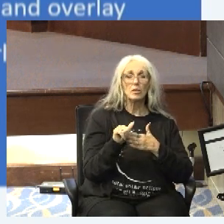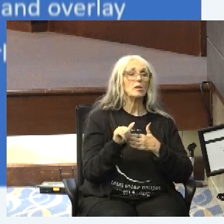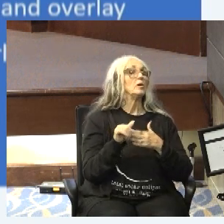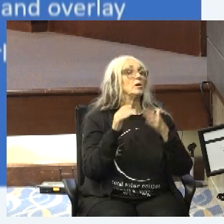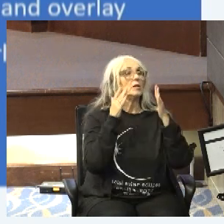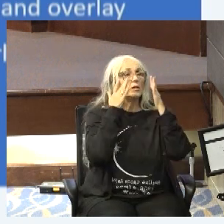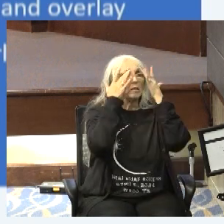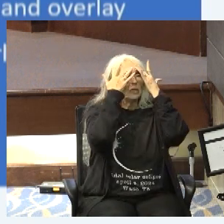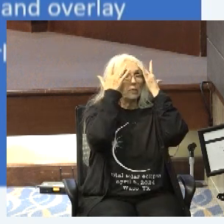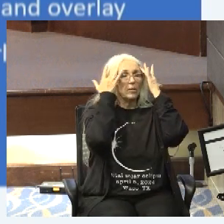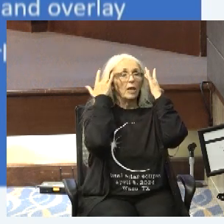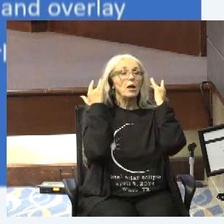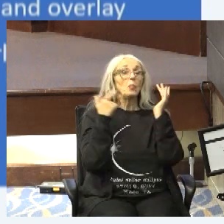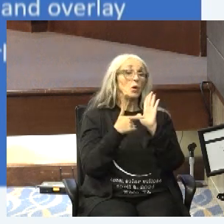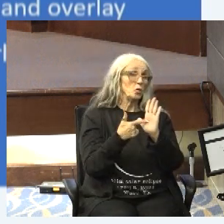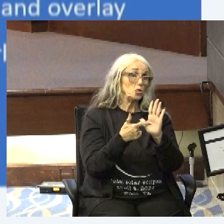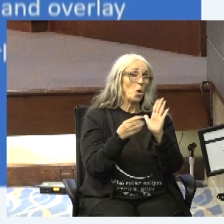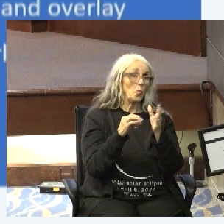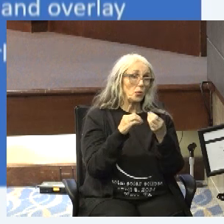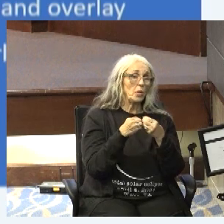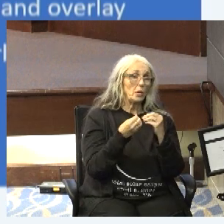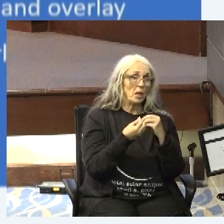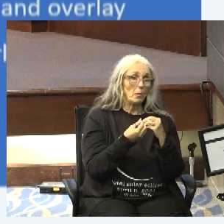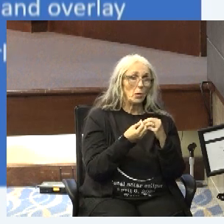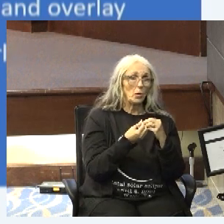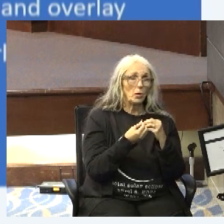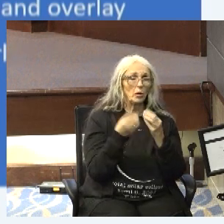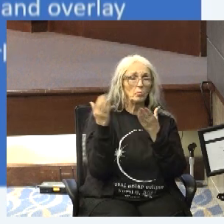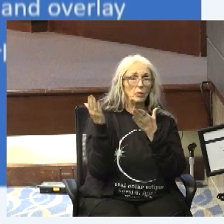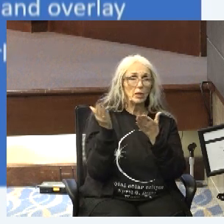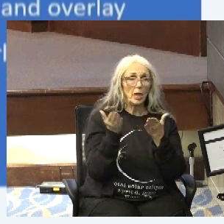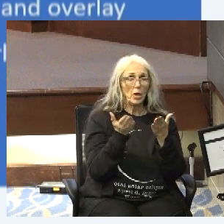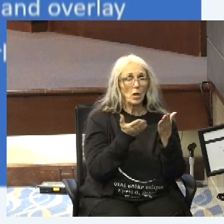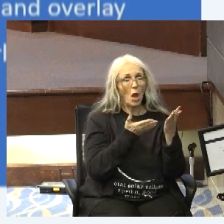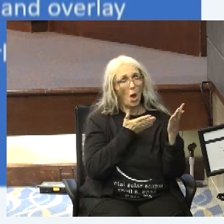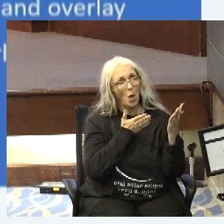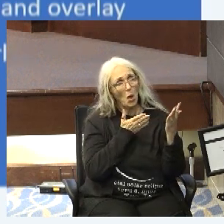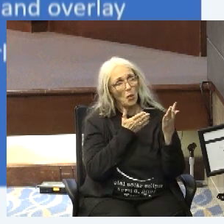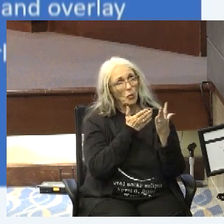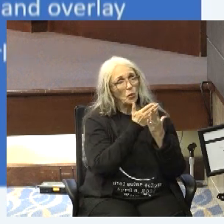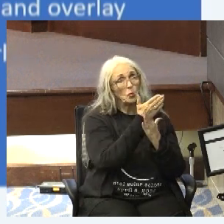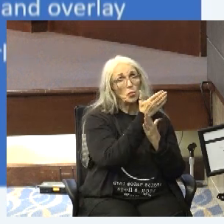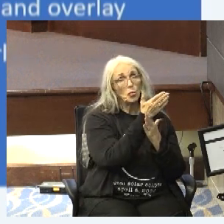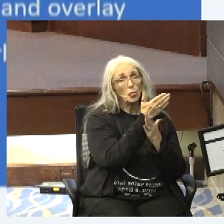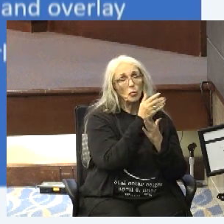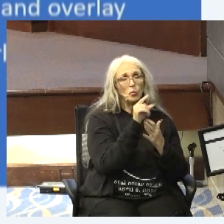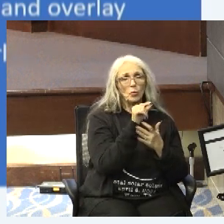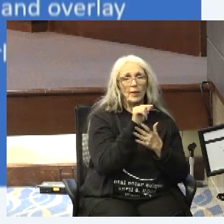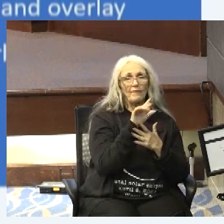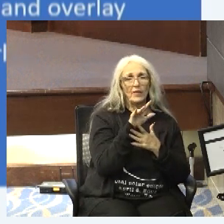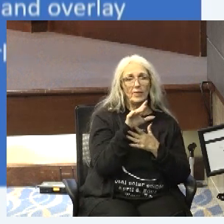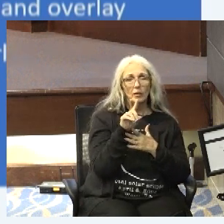And we're going to show that number on the pro forma carrying all the way through 2051.